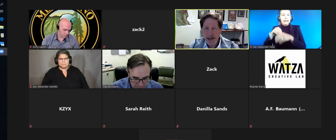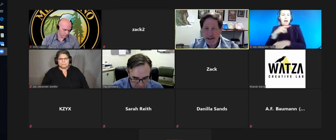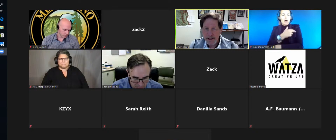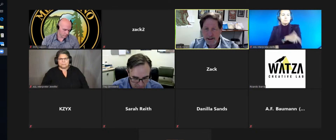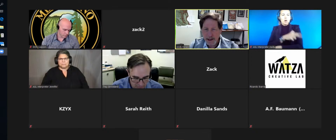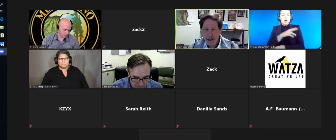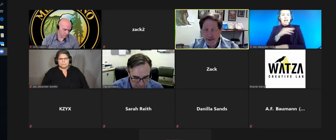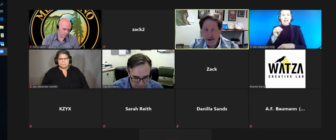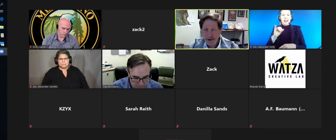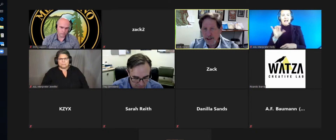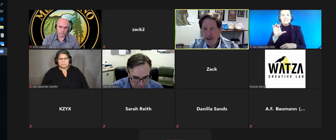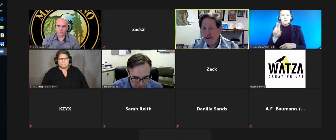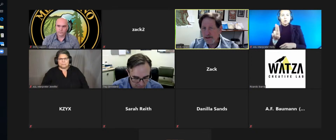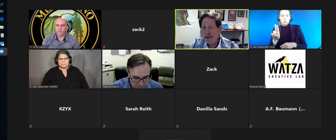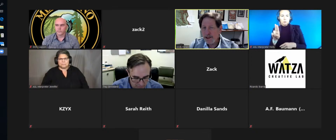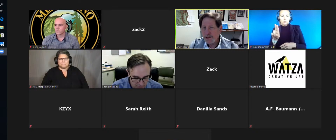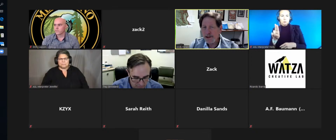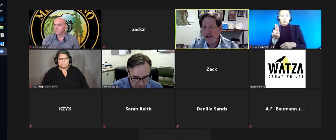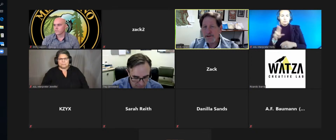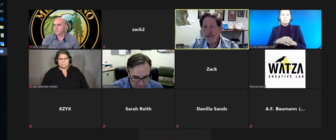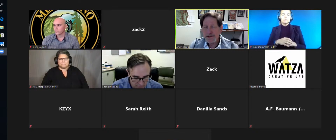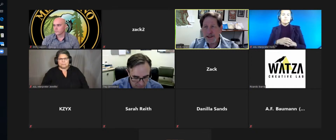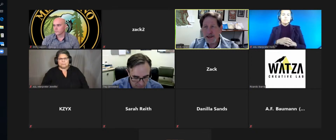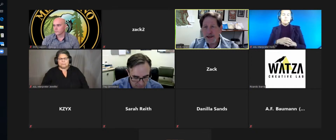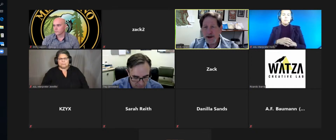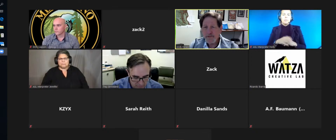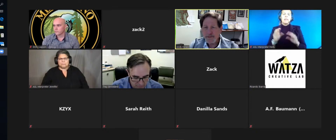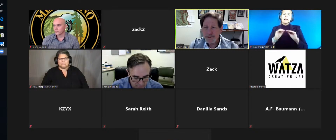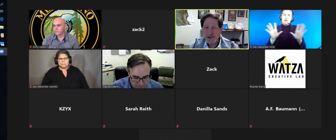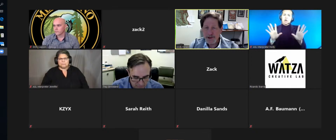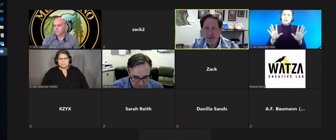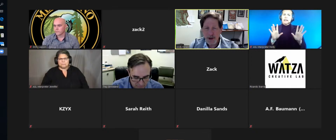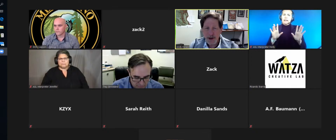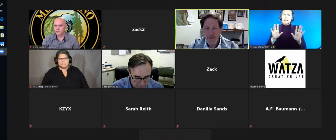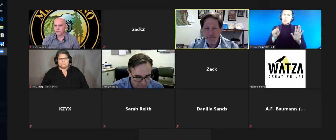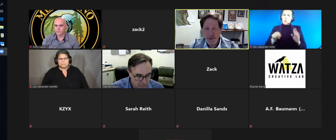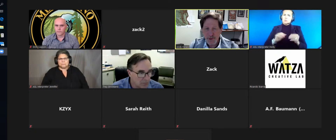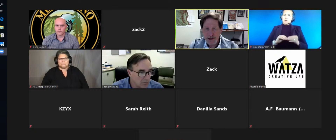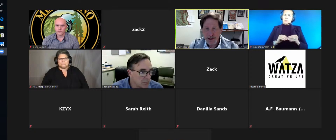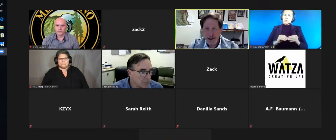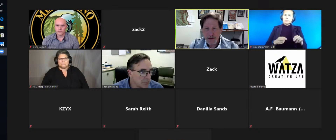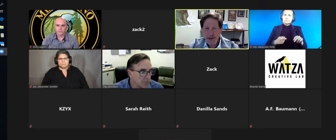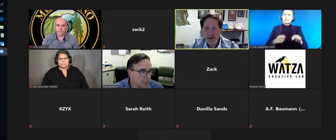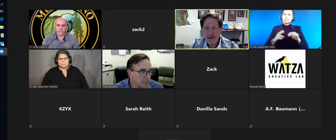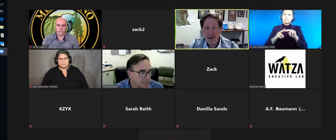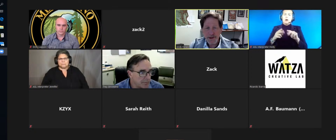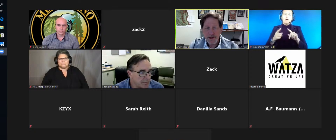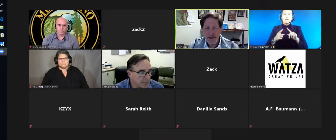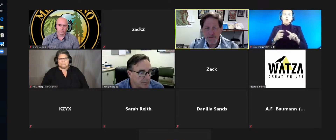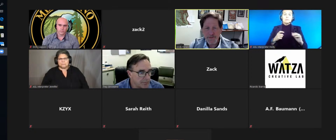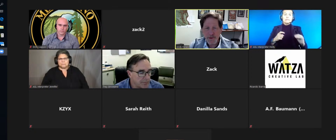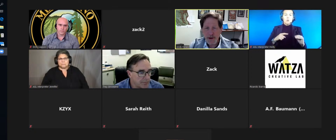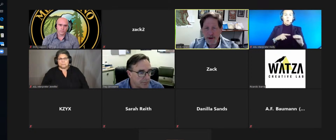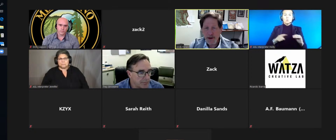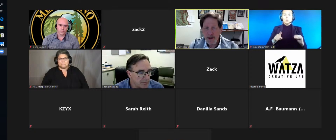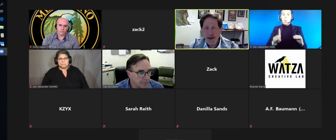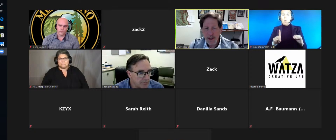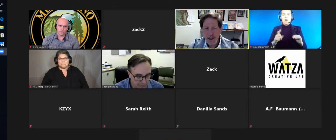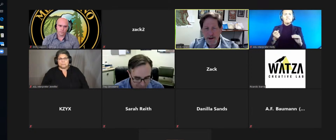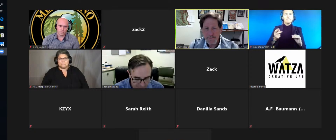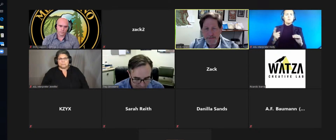units and admissions. And clearly these are increasing from 0 to 1 a few weeks ago to 3 to